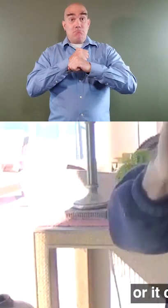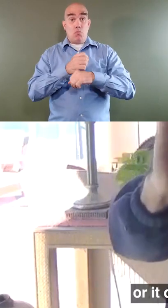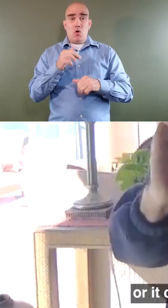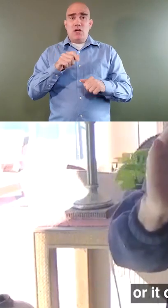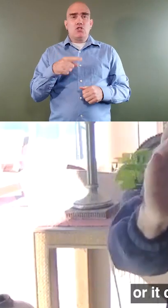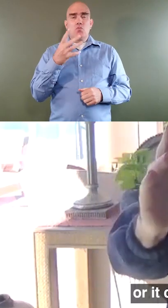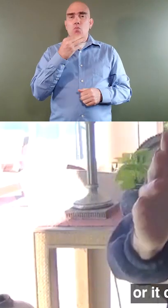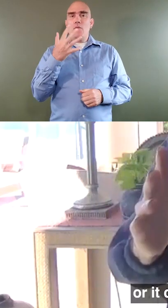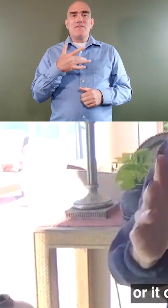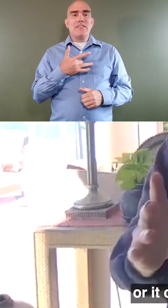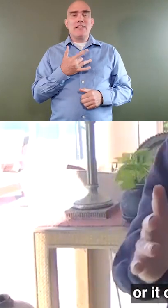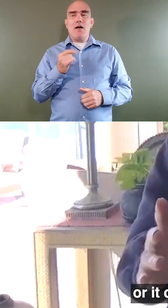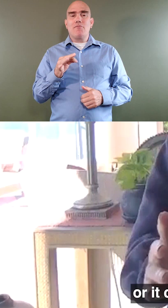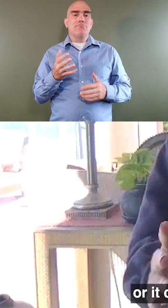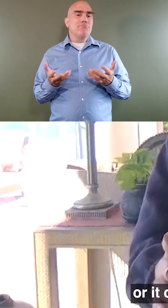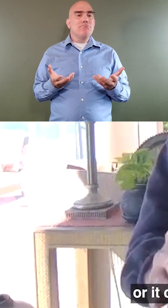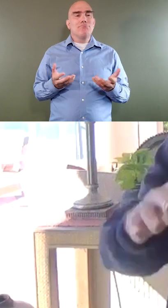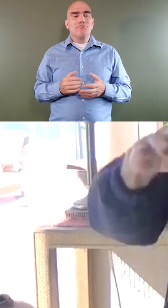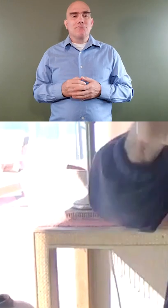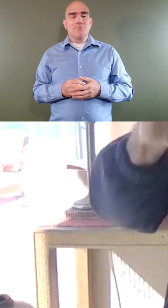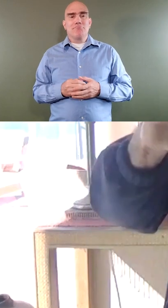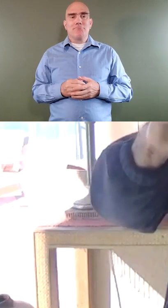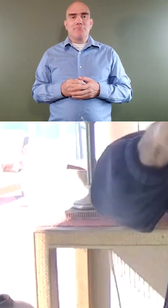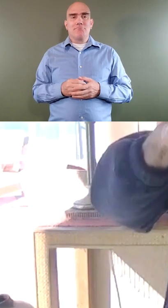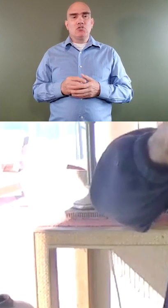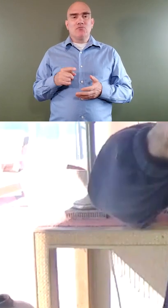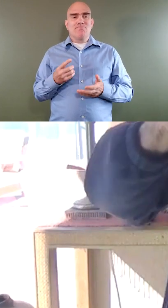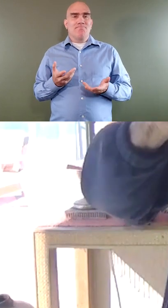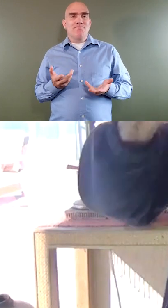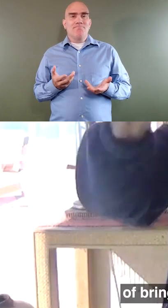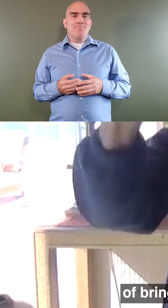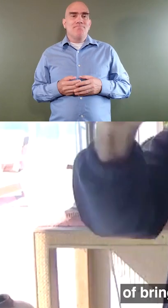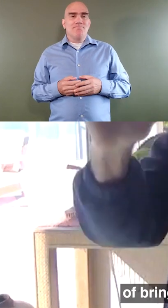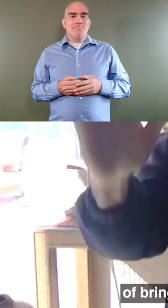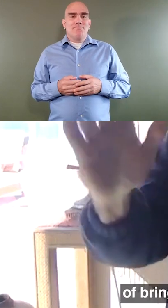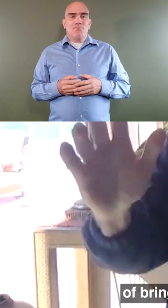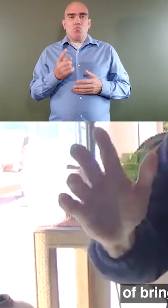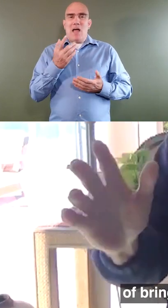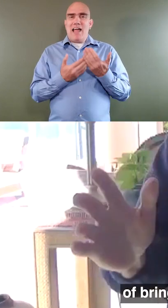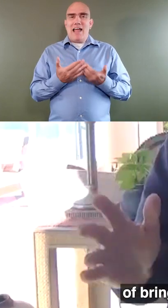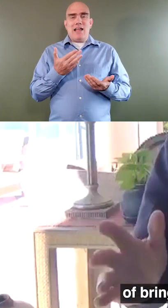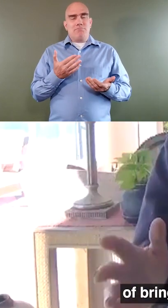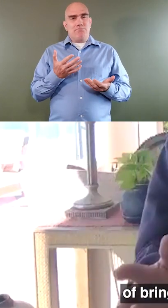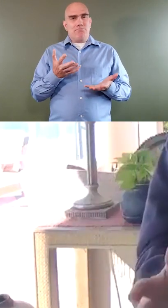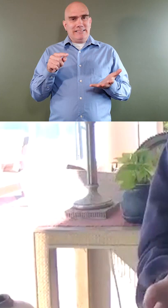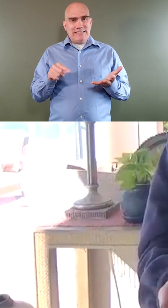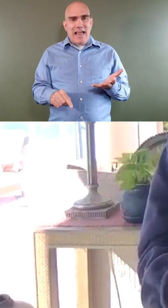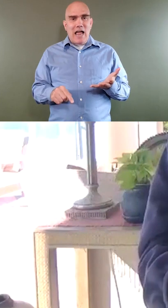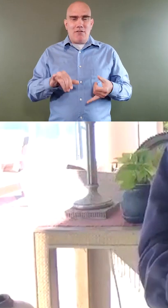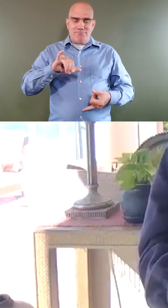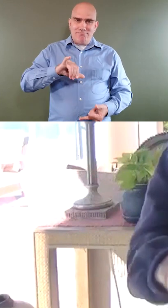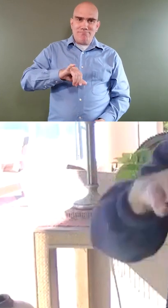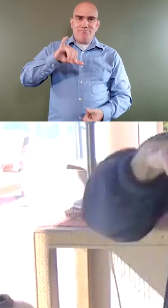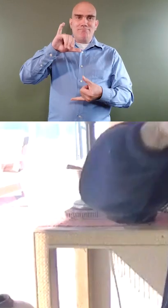just be this beautiful feeling, right, of bringing one hand down symmetrically and bringing the